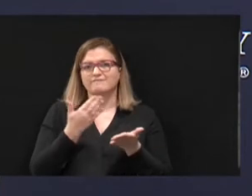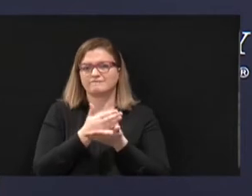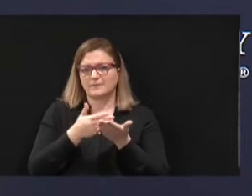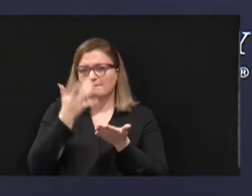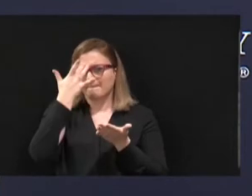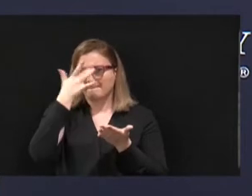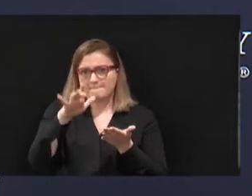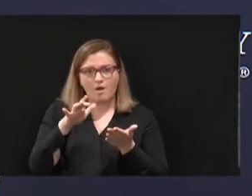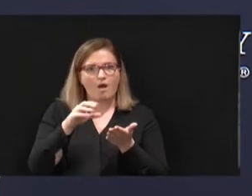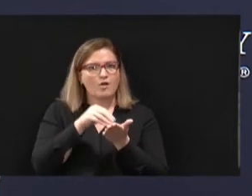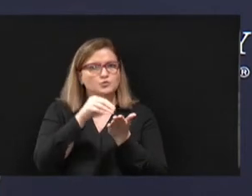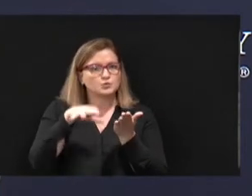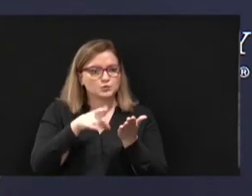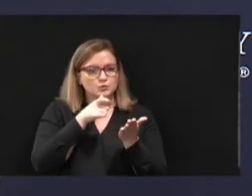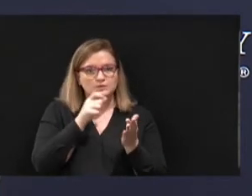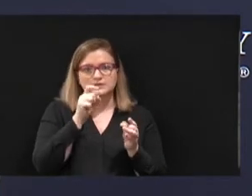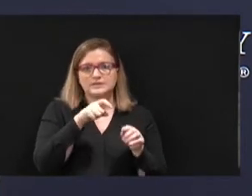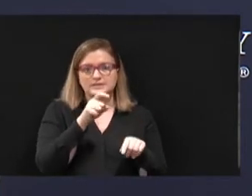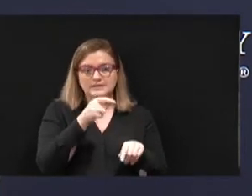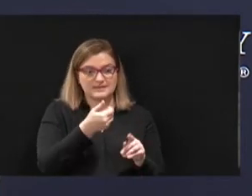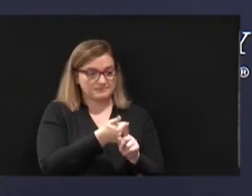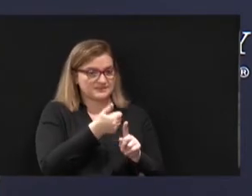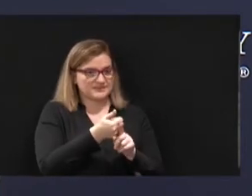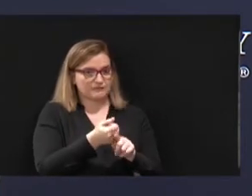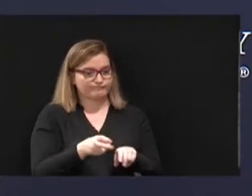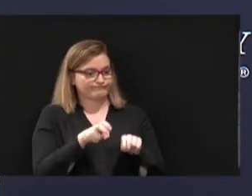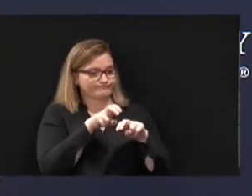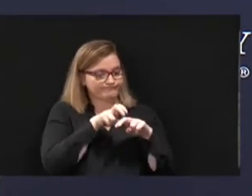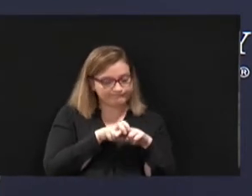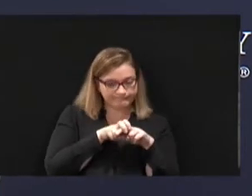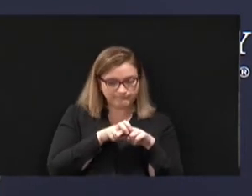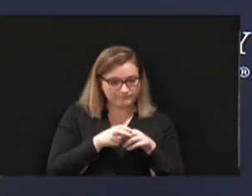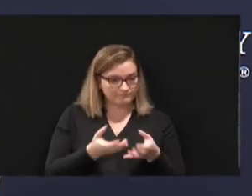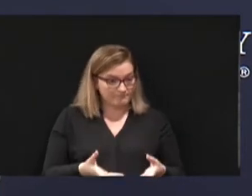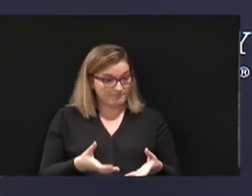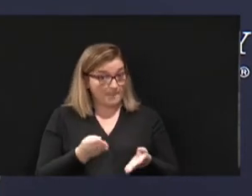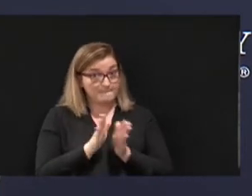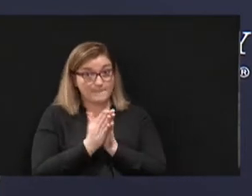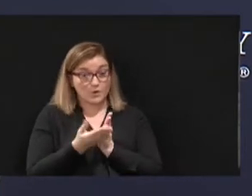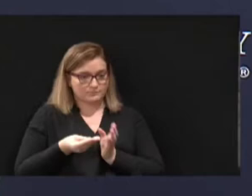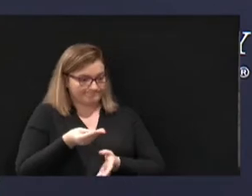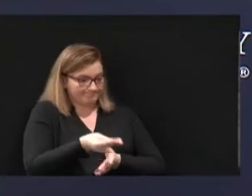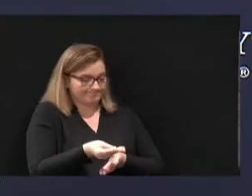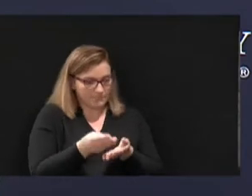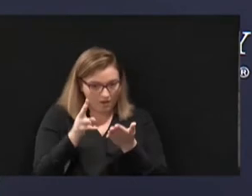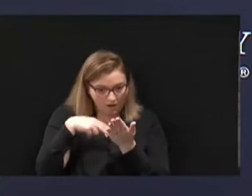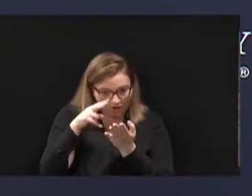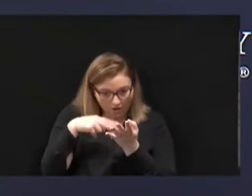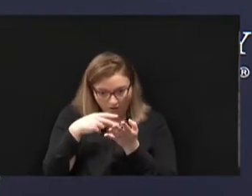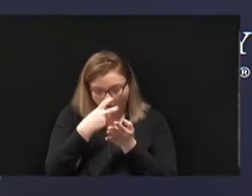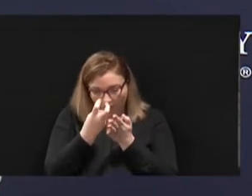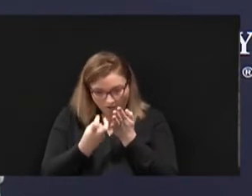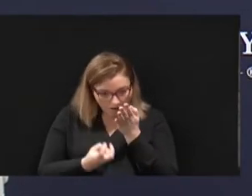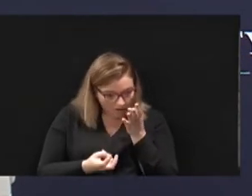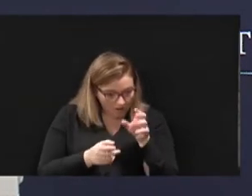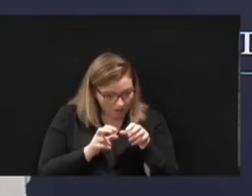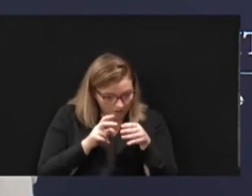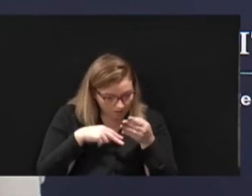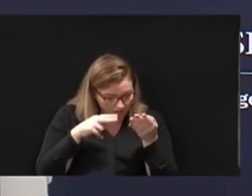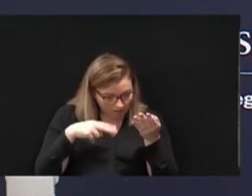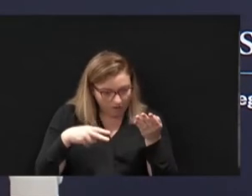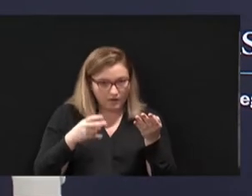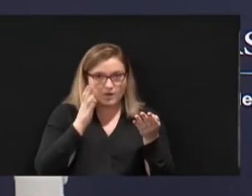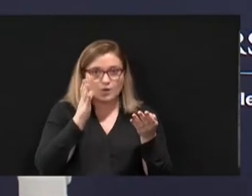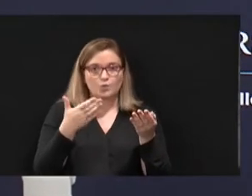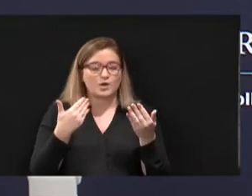them. But if you give them a little information, they can really soar. This is good for everyone.